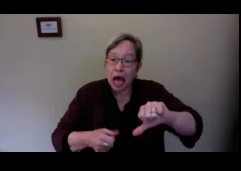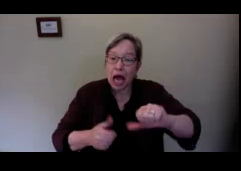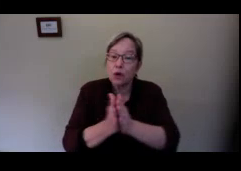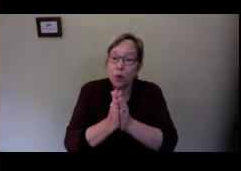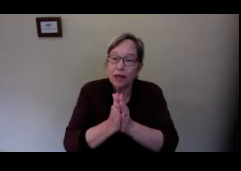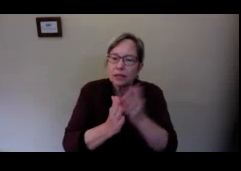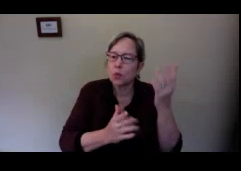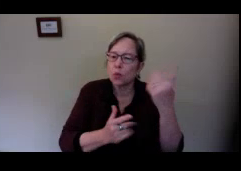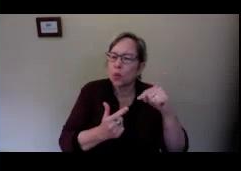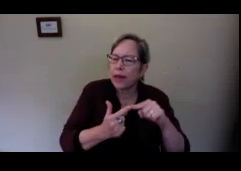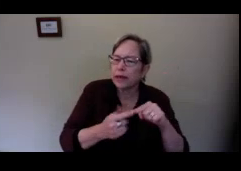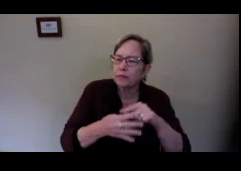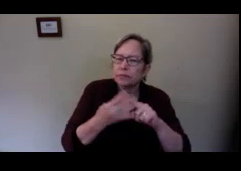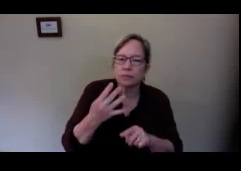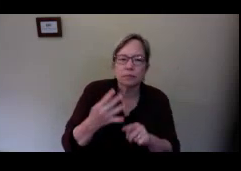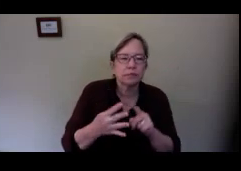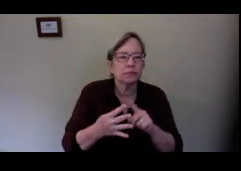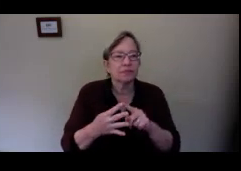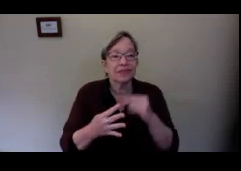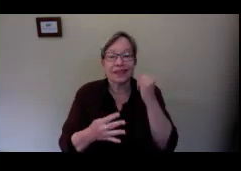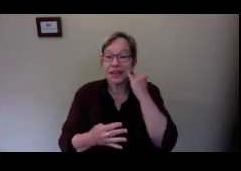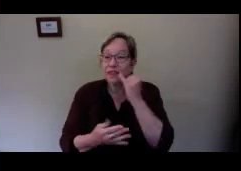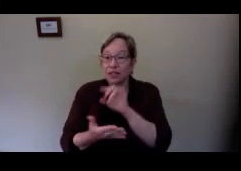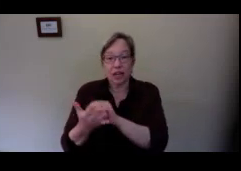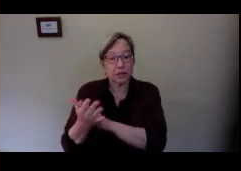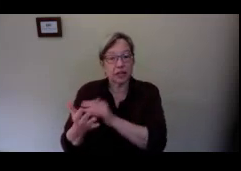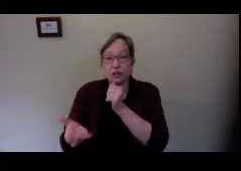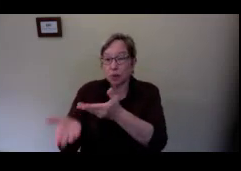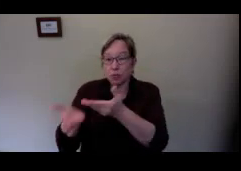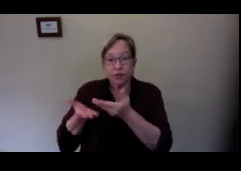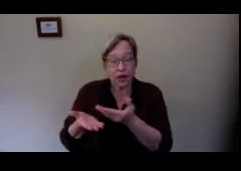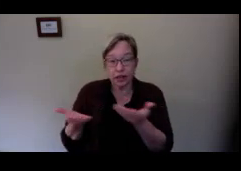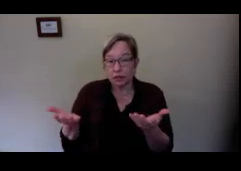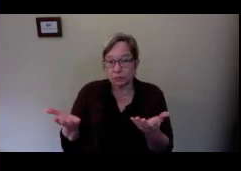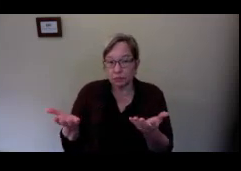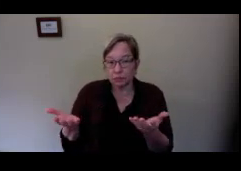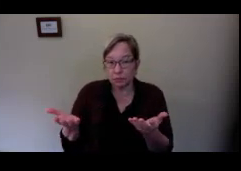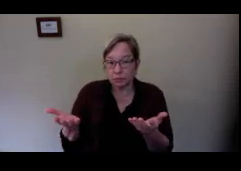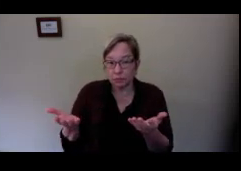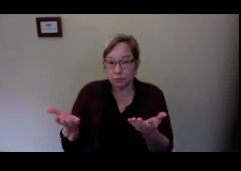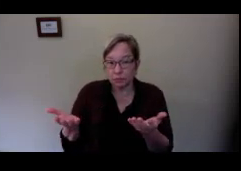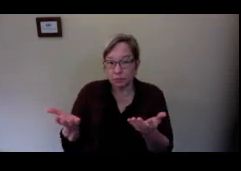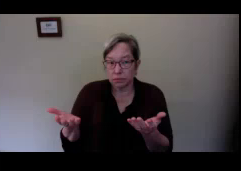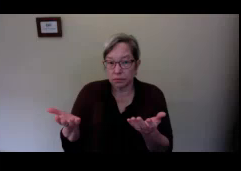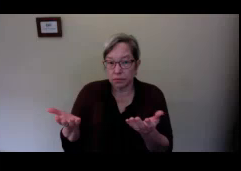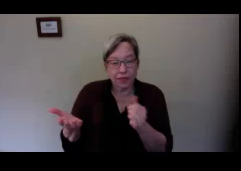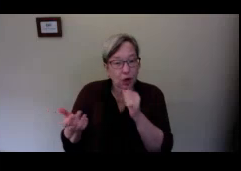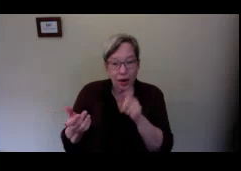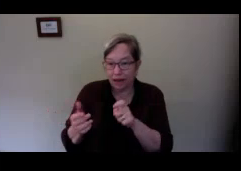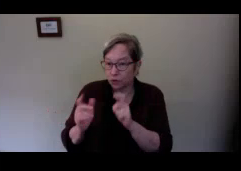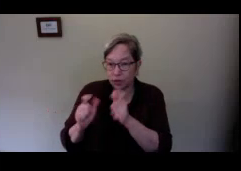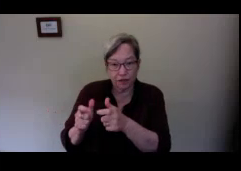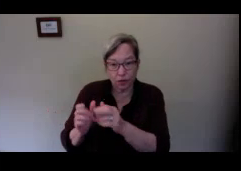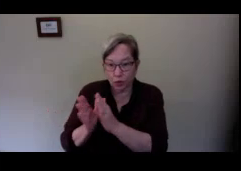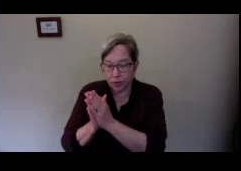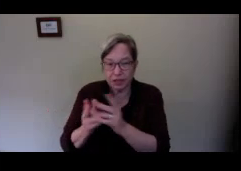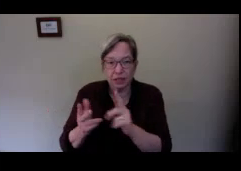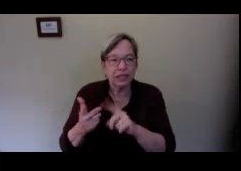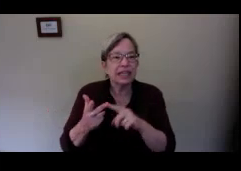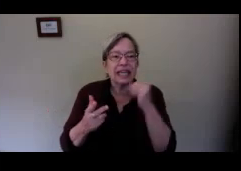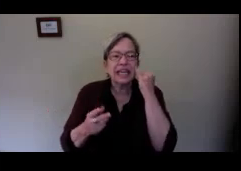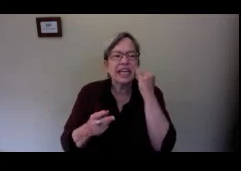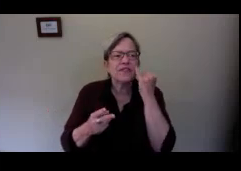So if the needed documentation isn't provided, then they do not have to grant the request. If the specific request